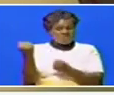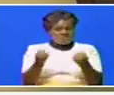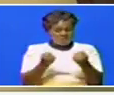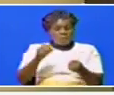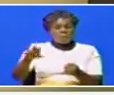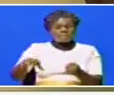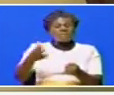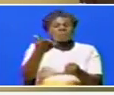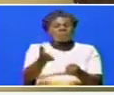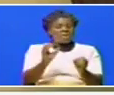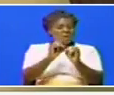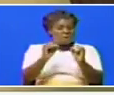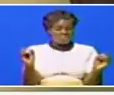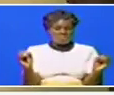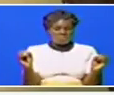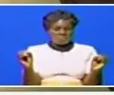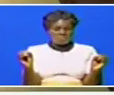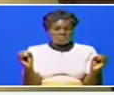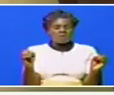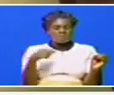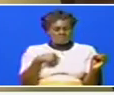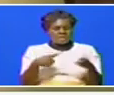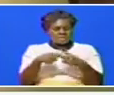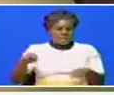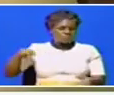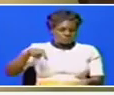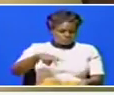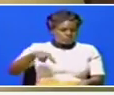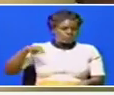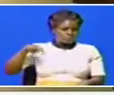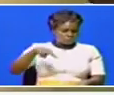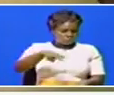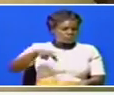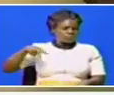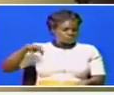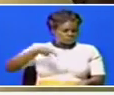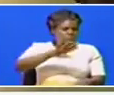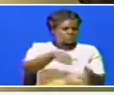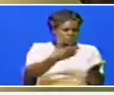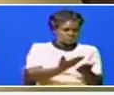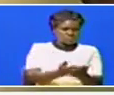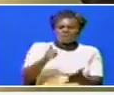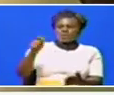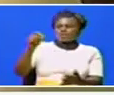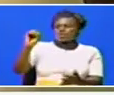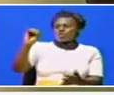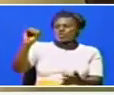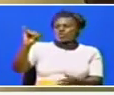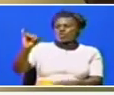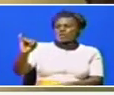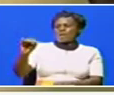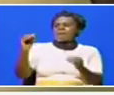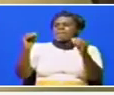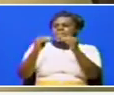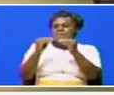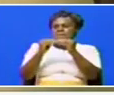za kuja hivi Kibera. Nikaanza kutembea, nikatembea kufika hapo Maktoi Market,